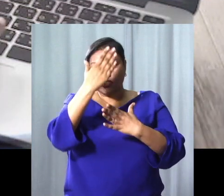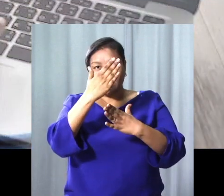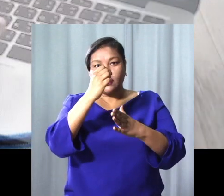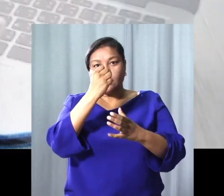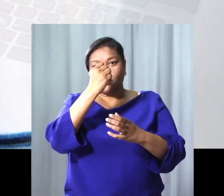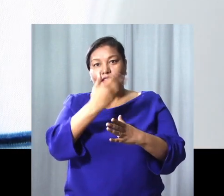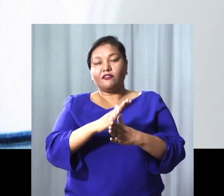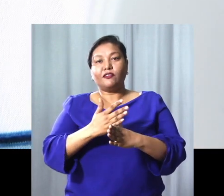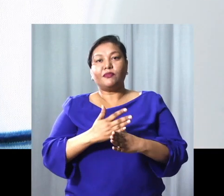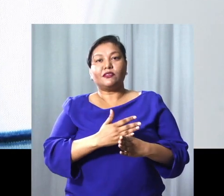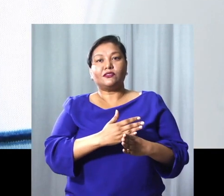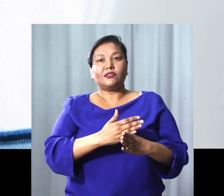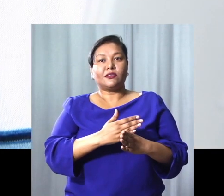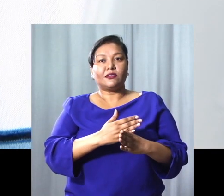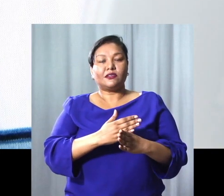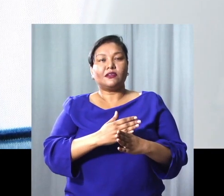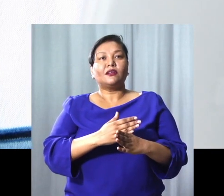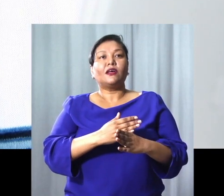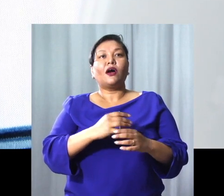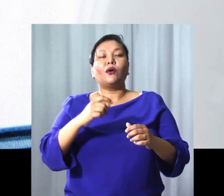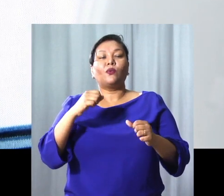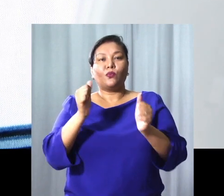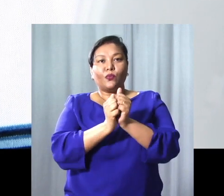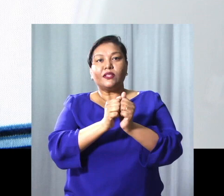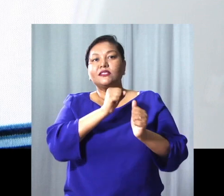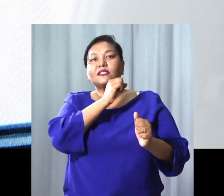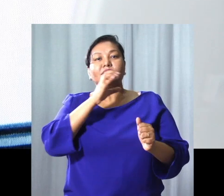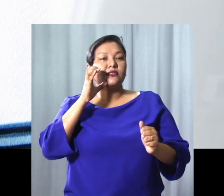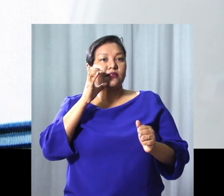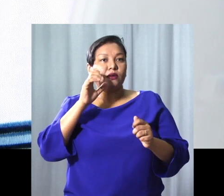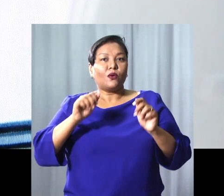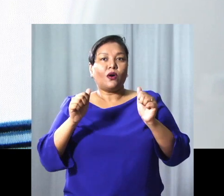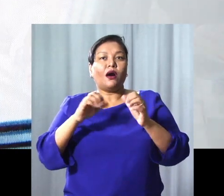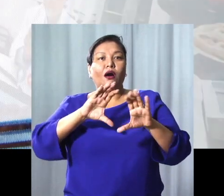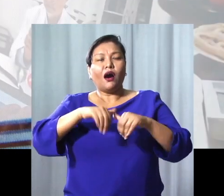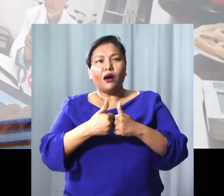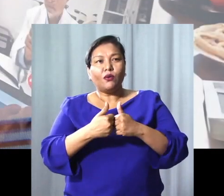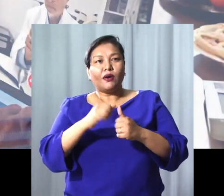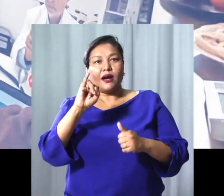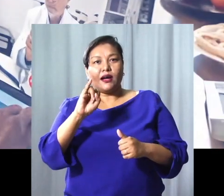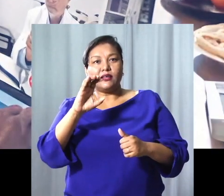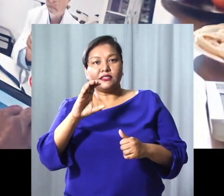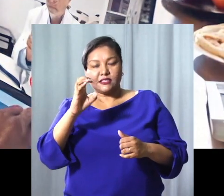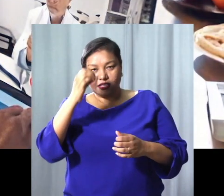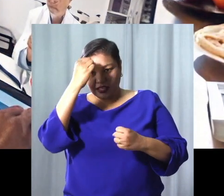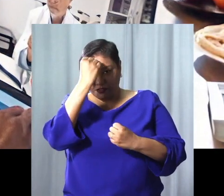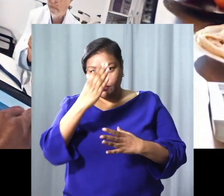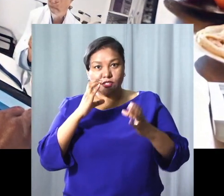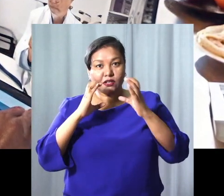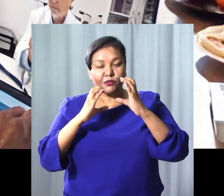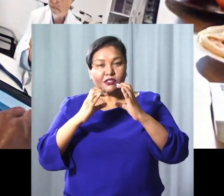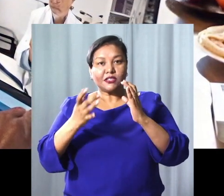continue to raise awareness amongst our senior population about the significant role of ICTs in